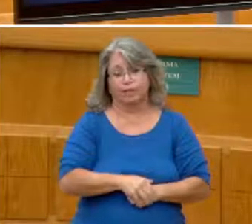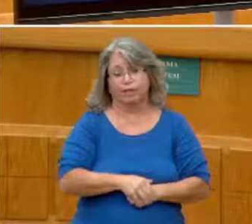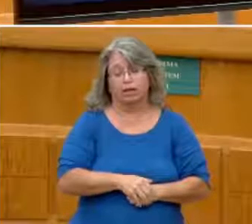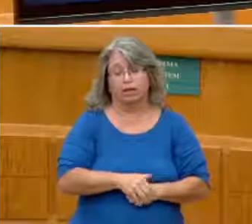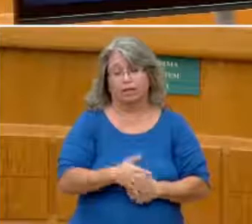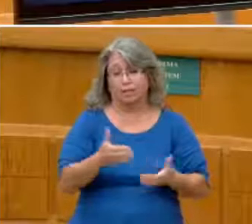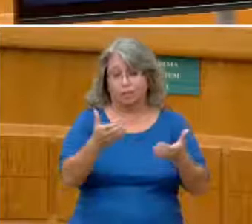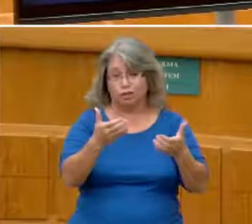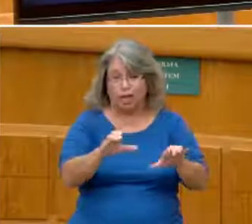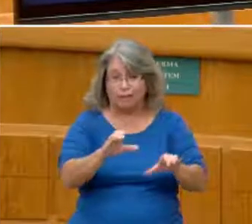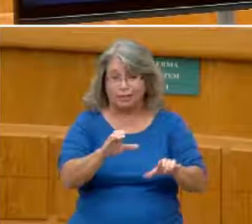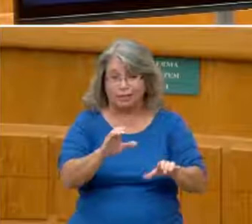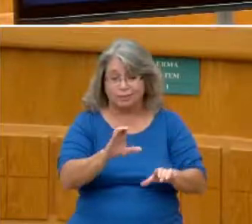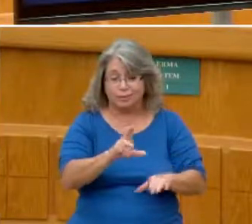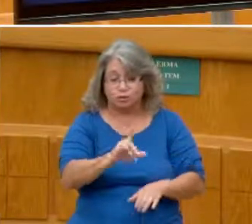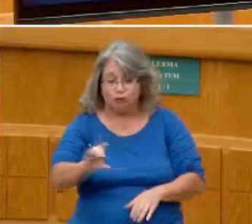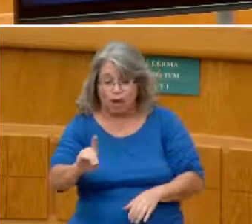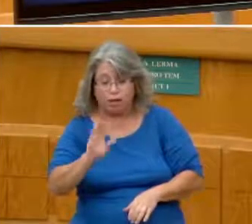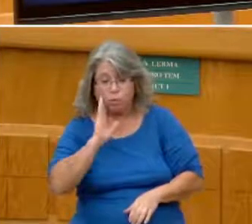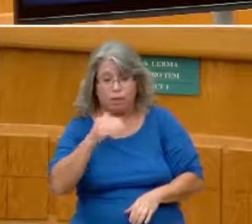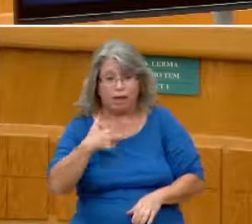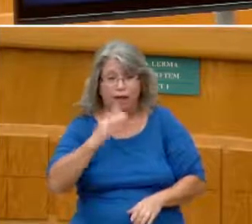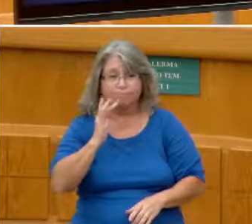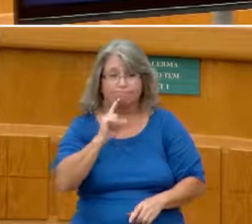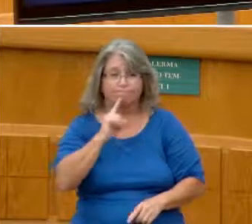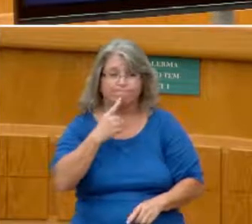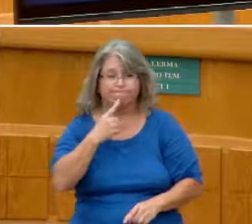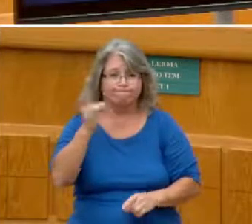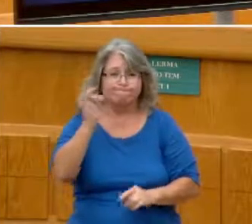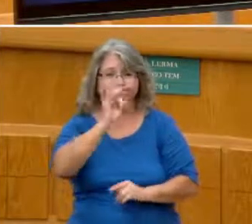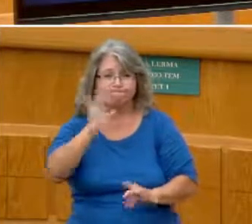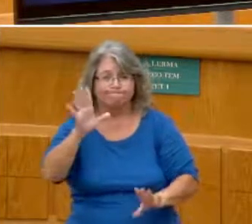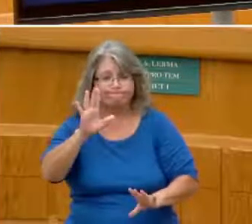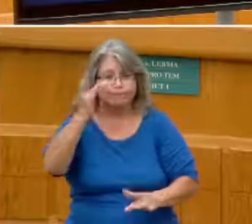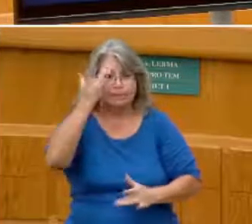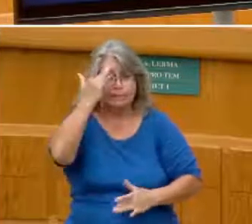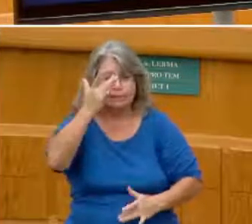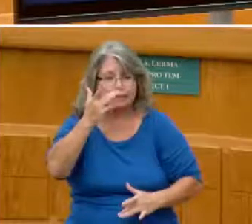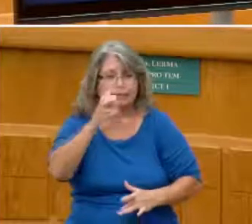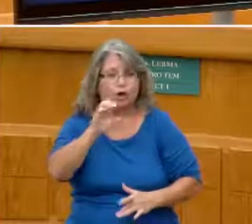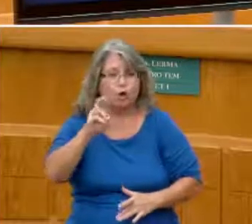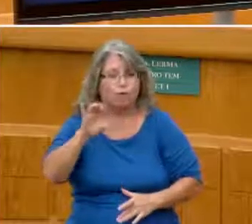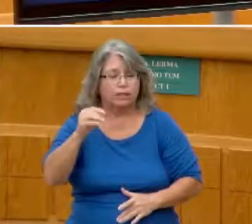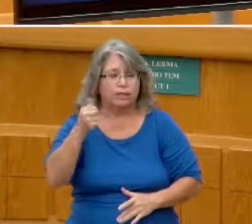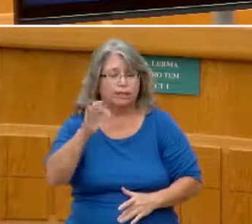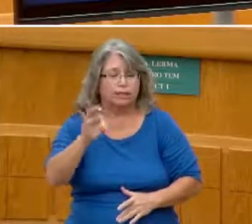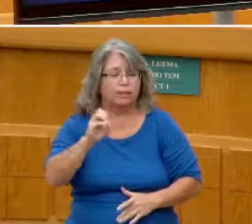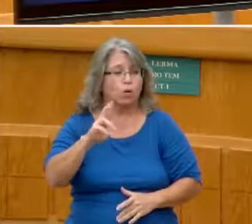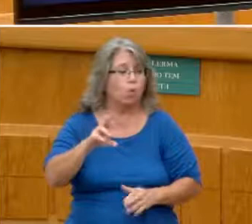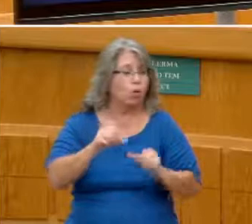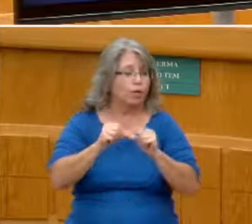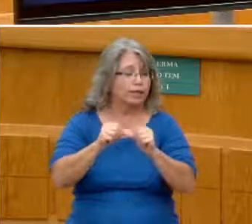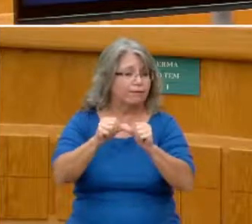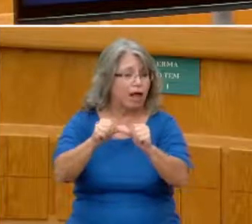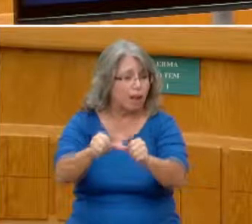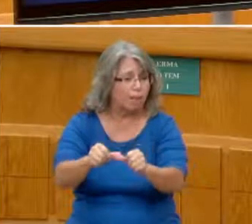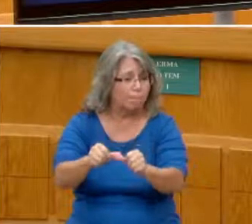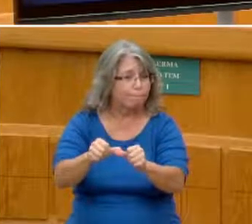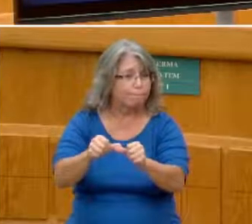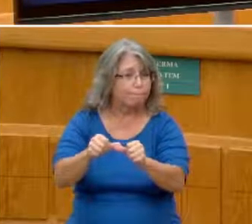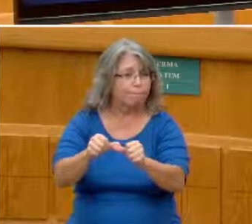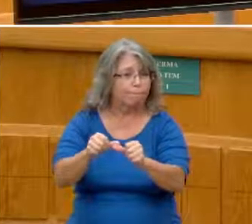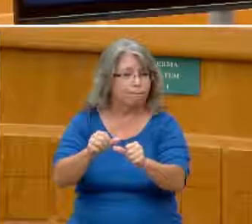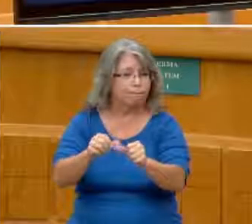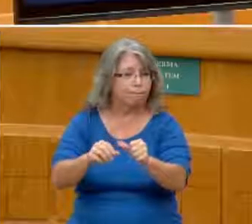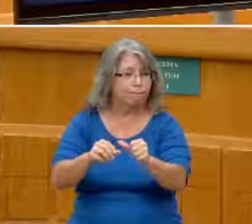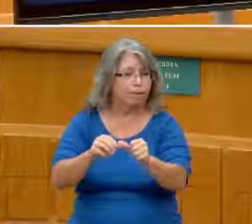COVID-19 or require hospitalization or develop a long-term complication like multi-inflammatory syndrome for